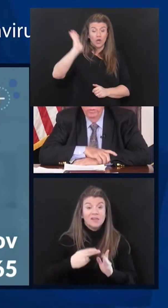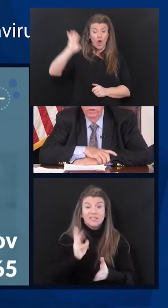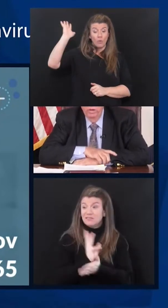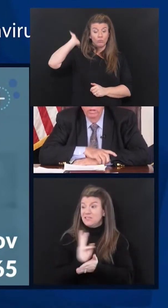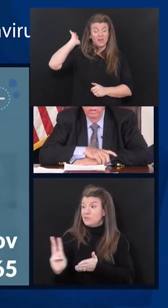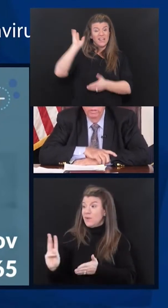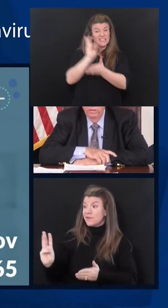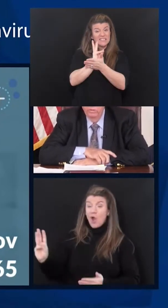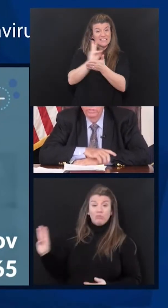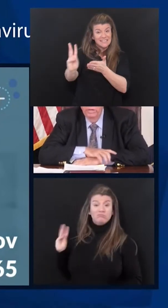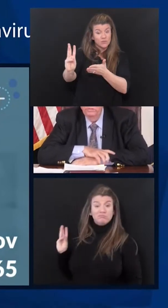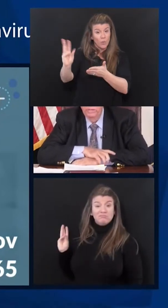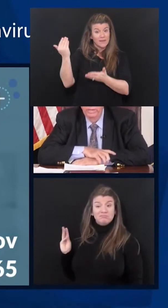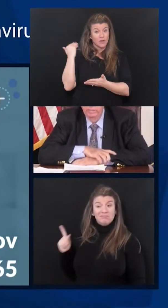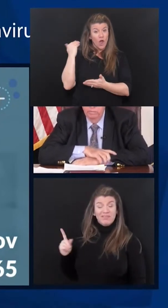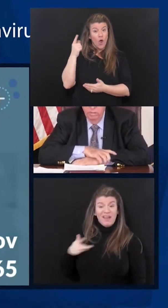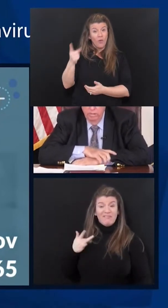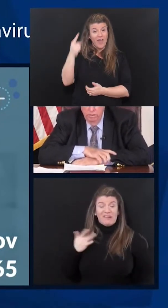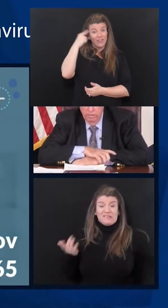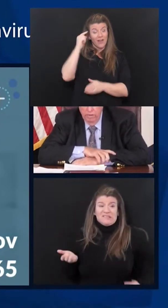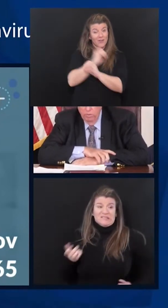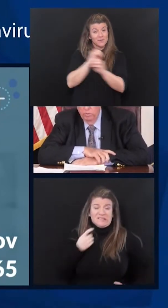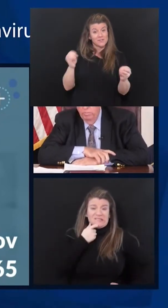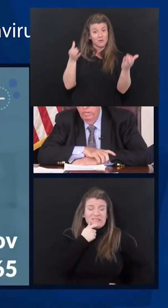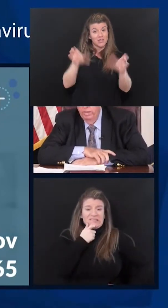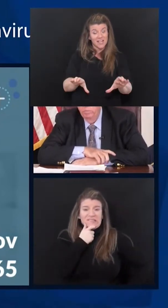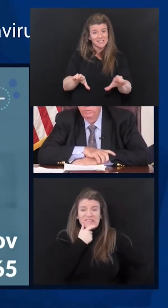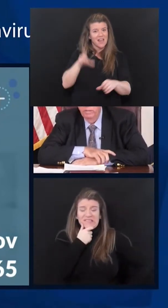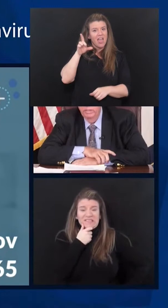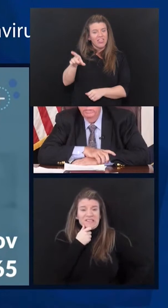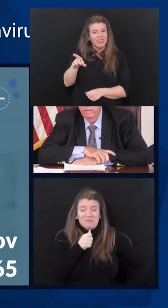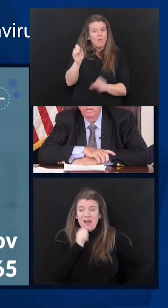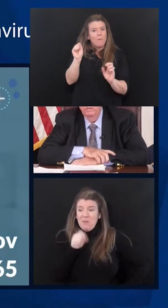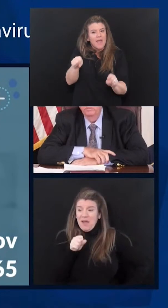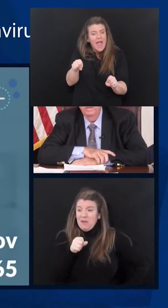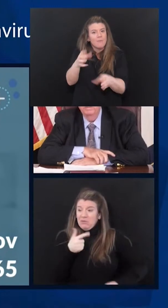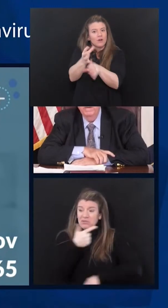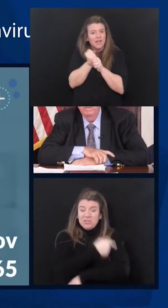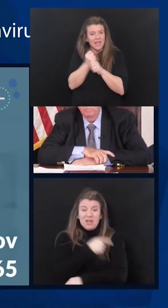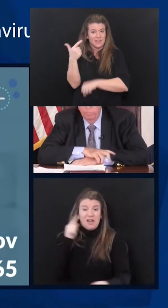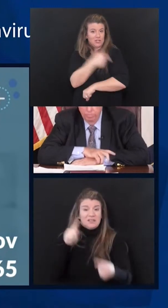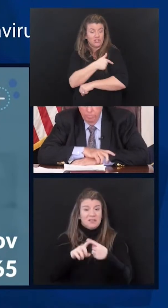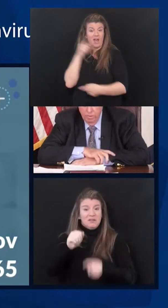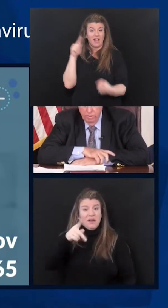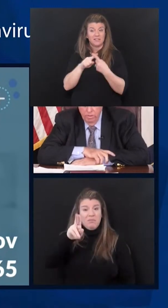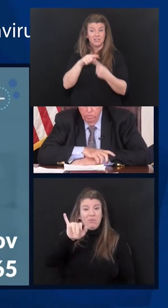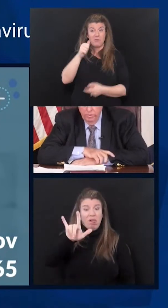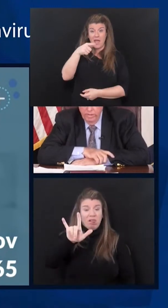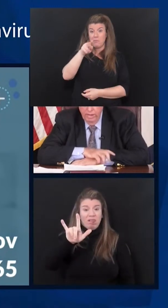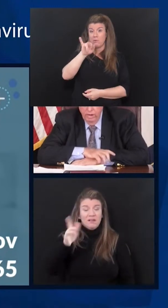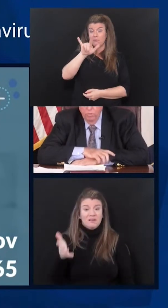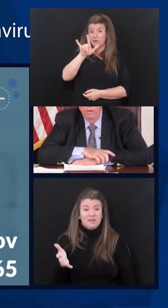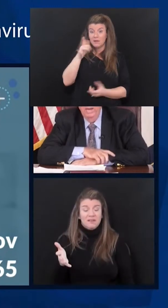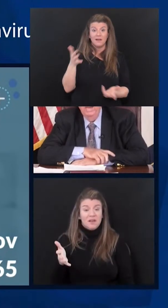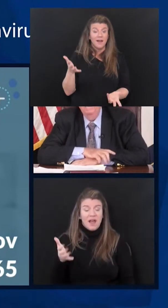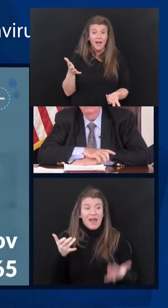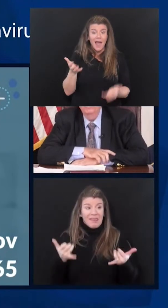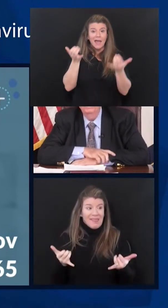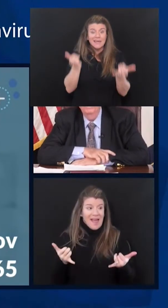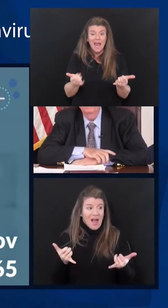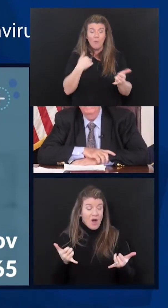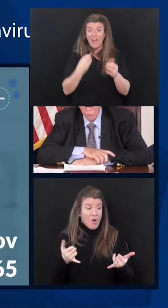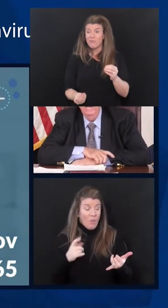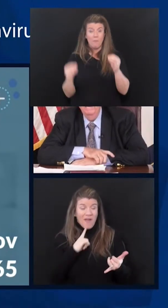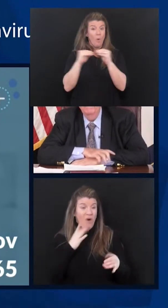weeks ago, thought that there was no chance that they were going to be able to get a shot until maybe April. We've got over